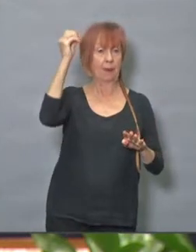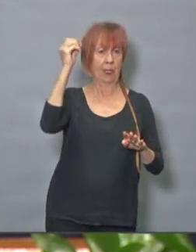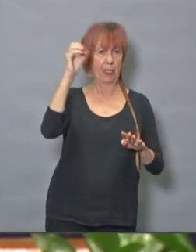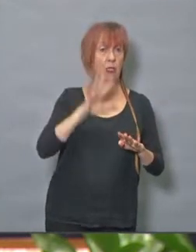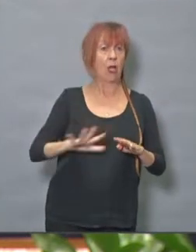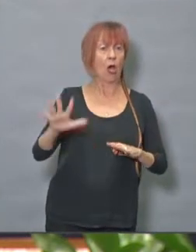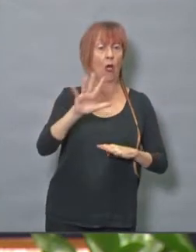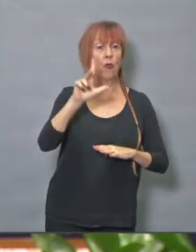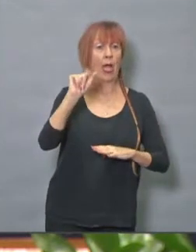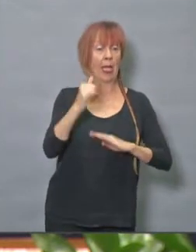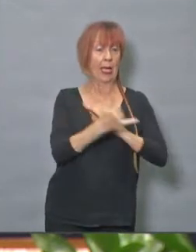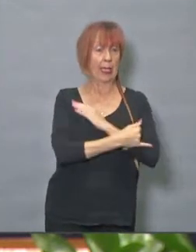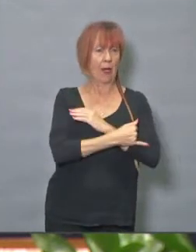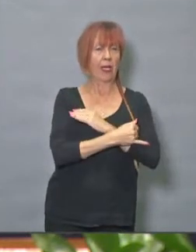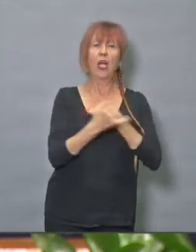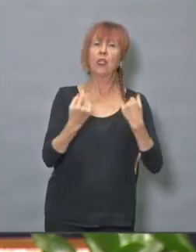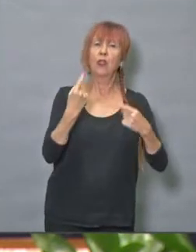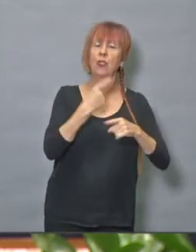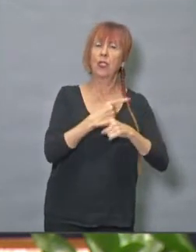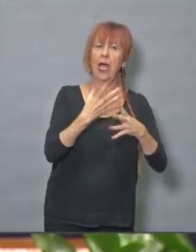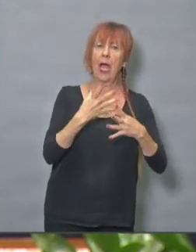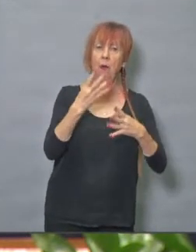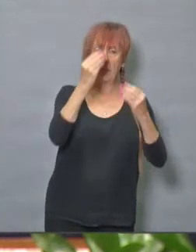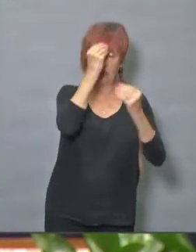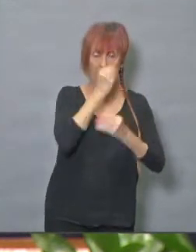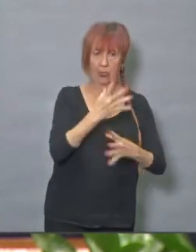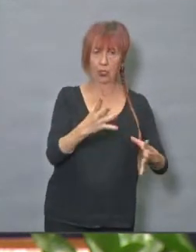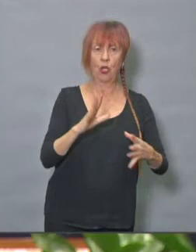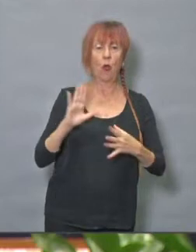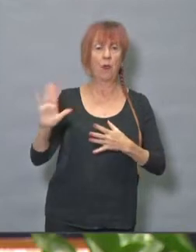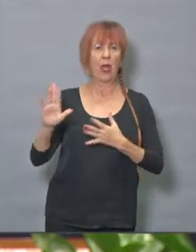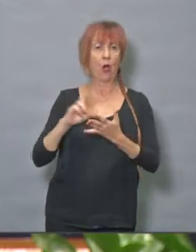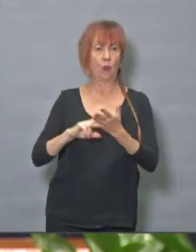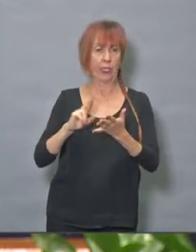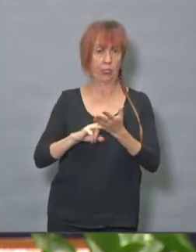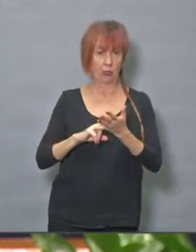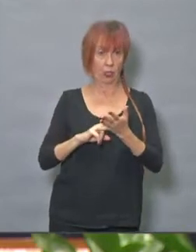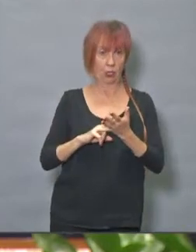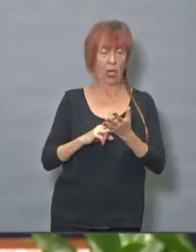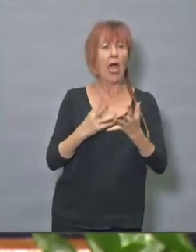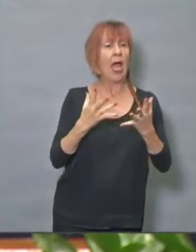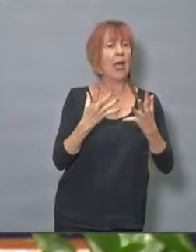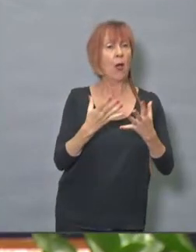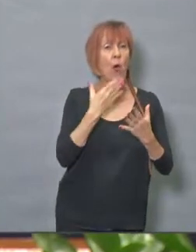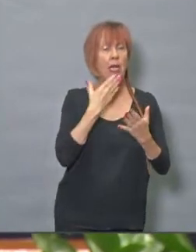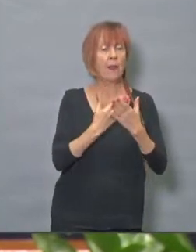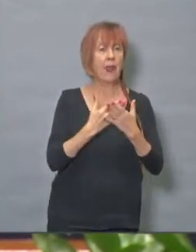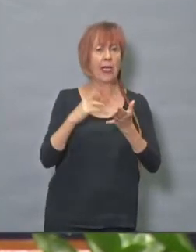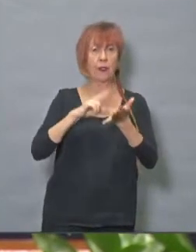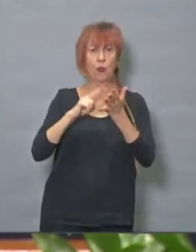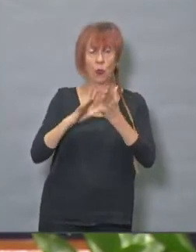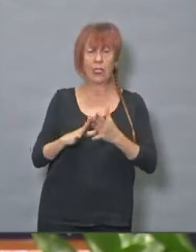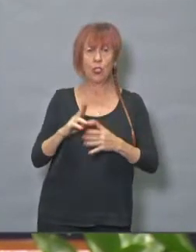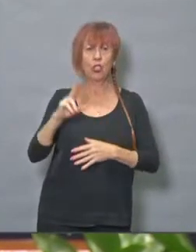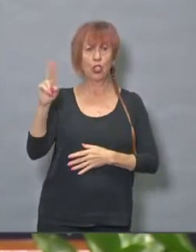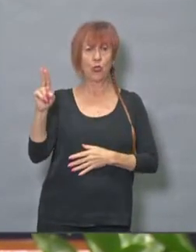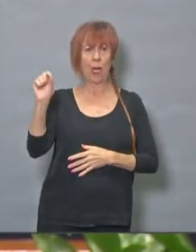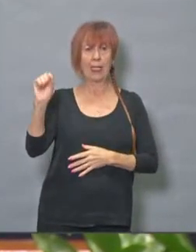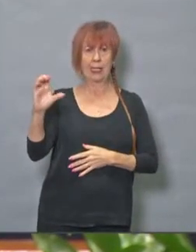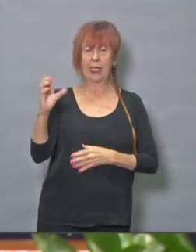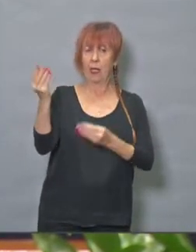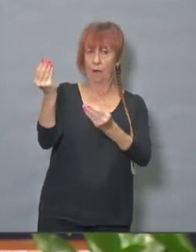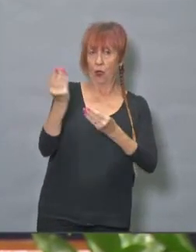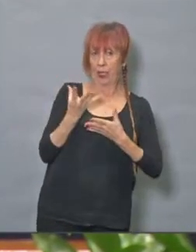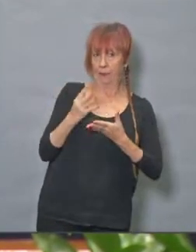I just wanted to share with you a little bit from their research. And I do want to thank the researchers at USC for providing us